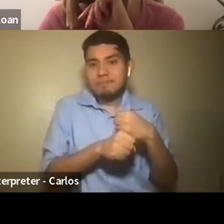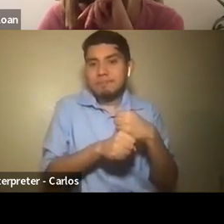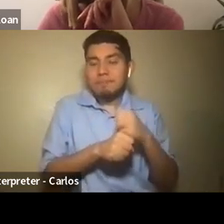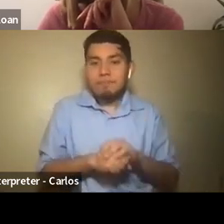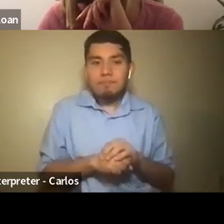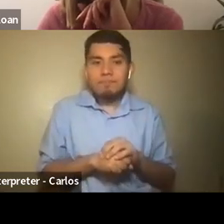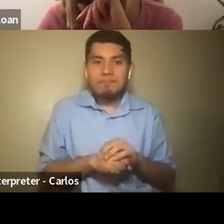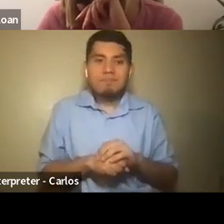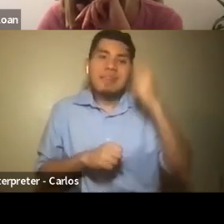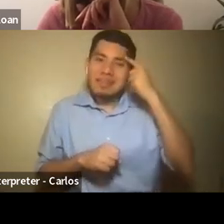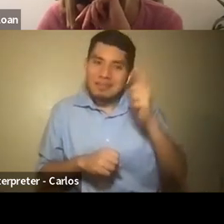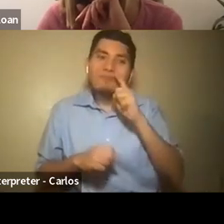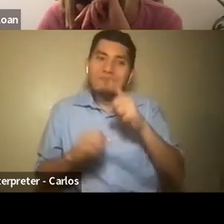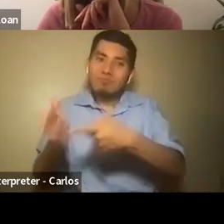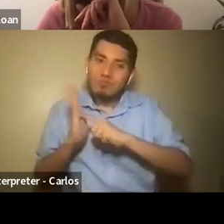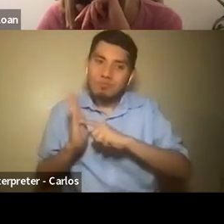mandatory.